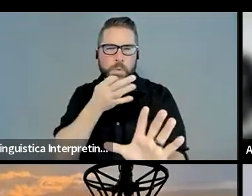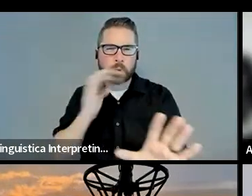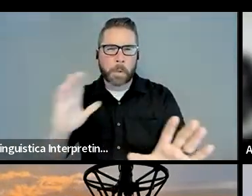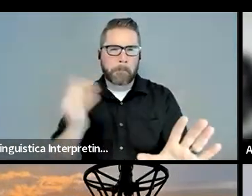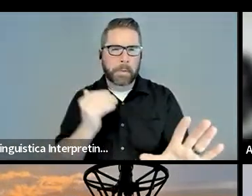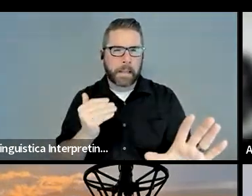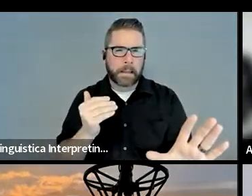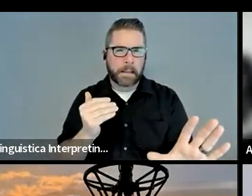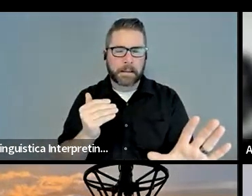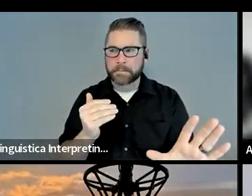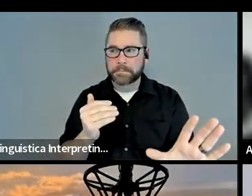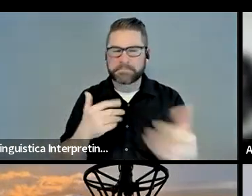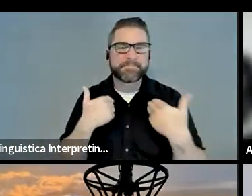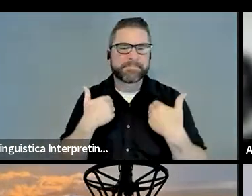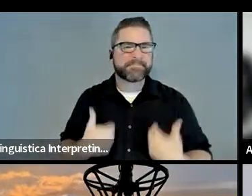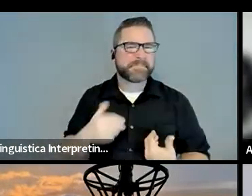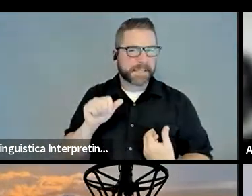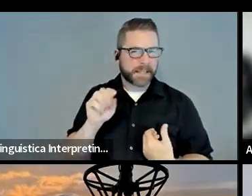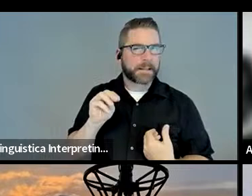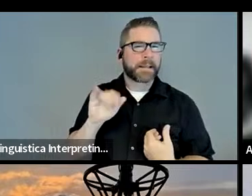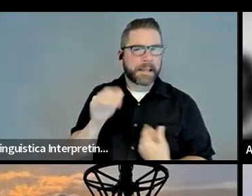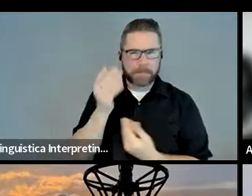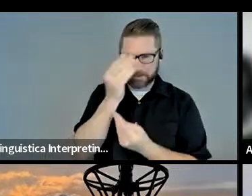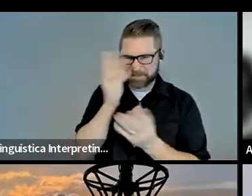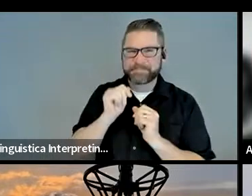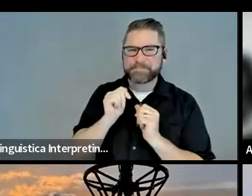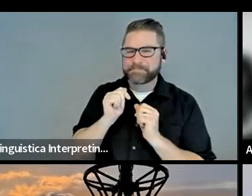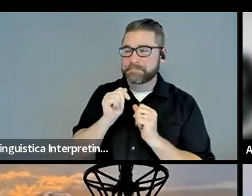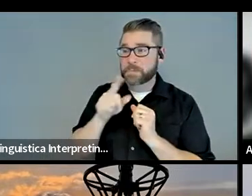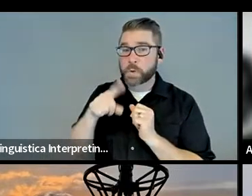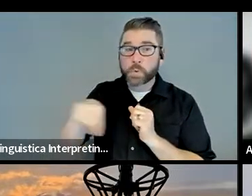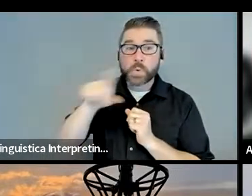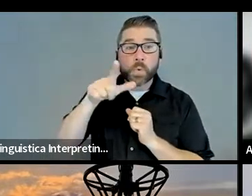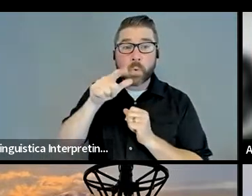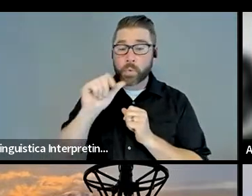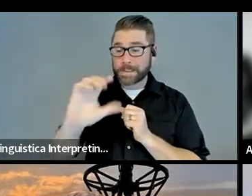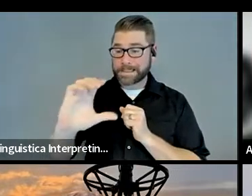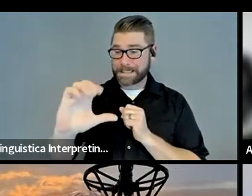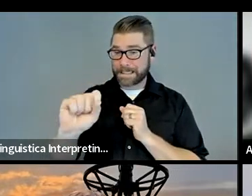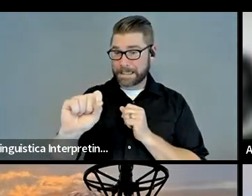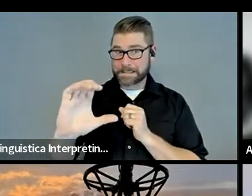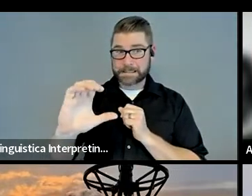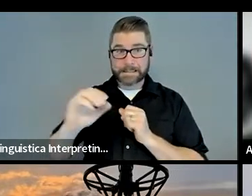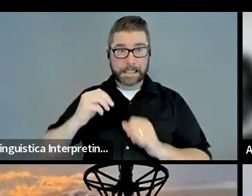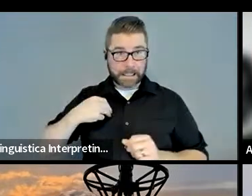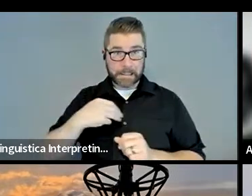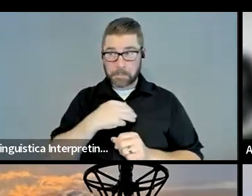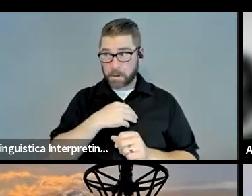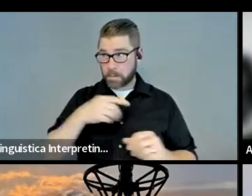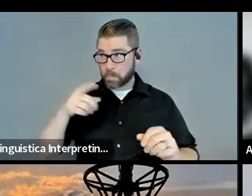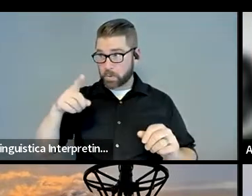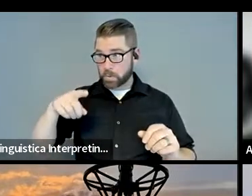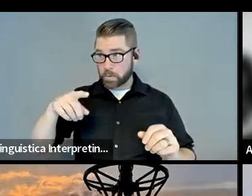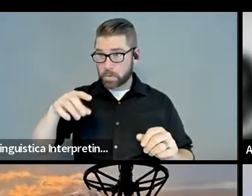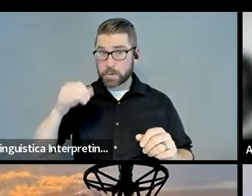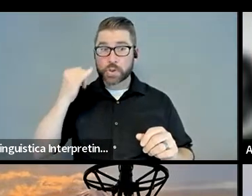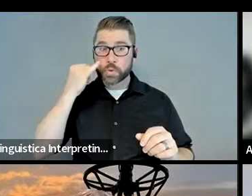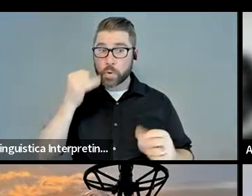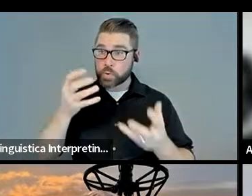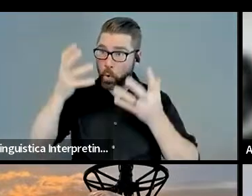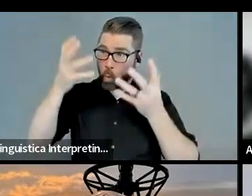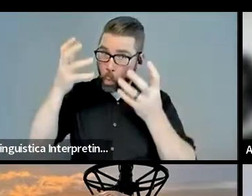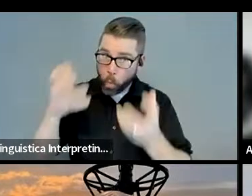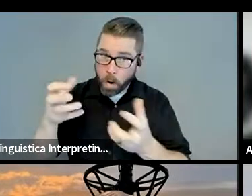This is Amy, want to make sure that everyone who is a CSC member had an opportunity to go to one of the breakout rooms and cast your